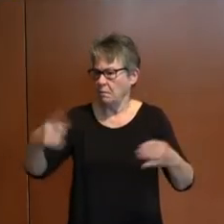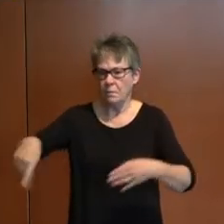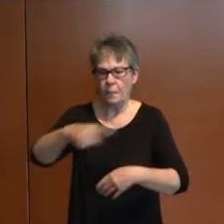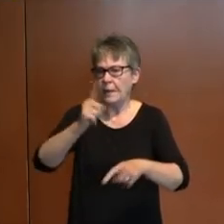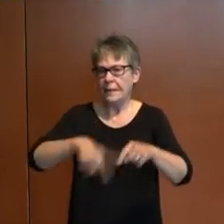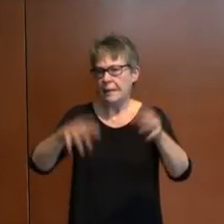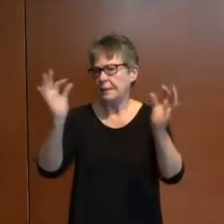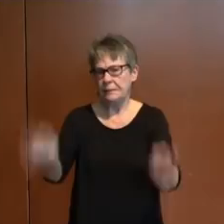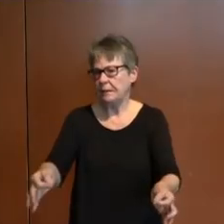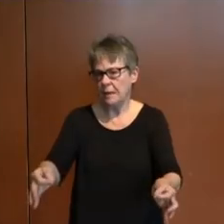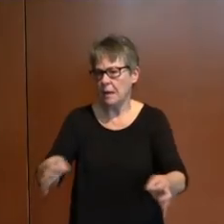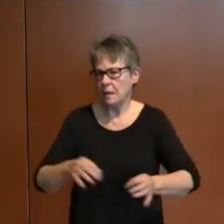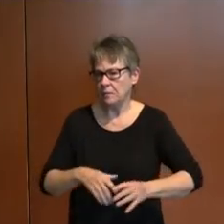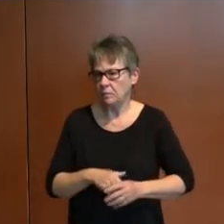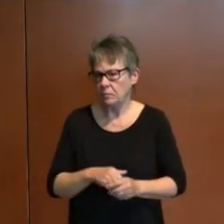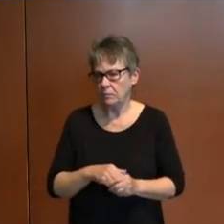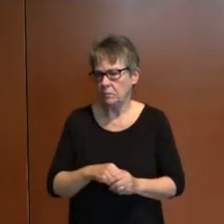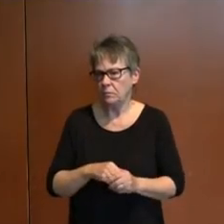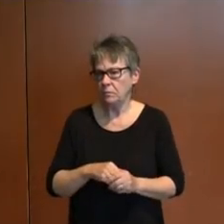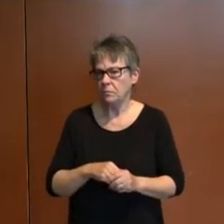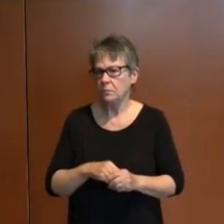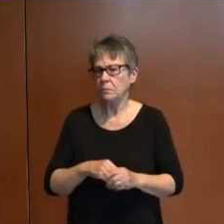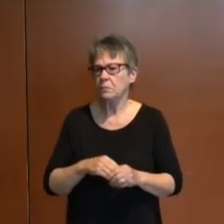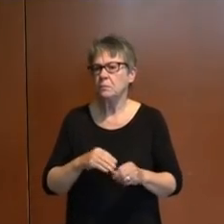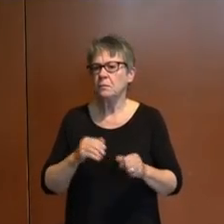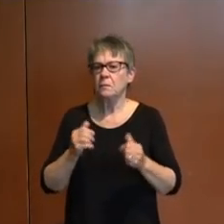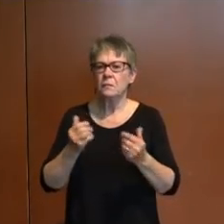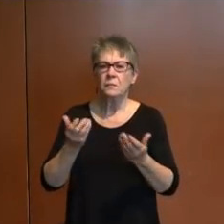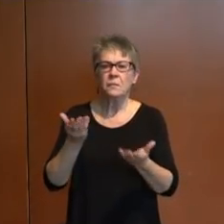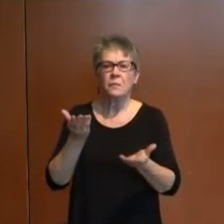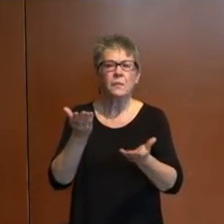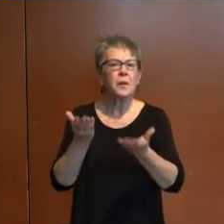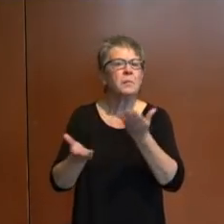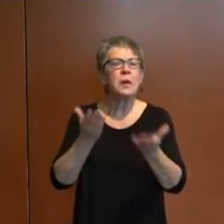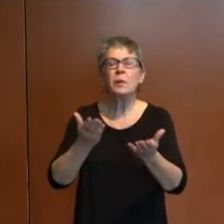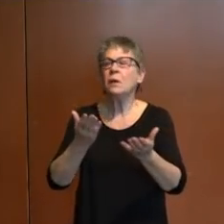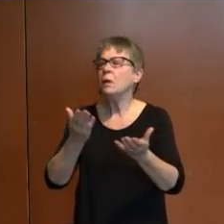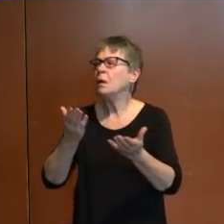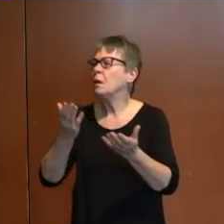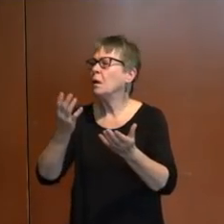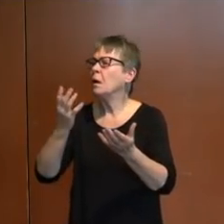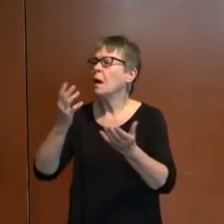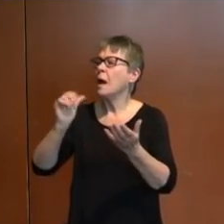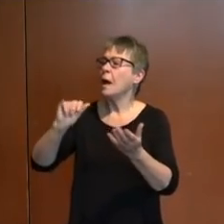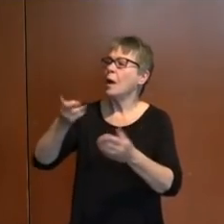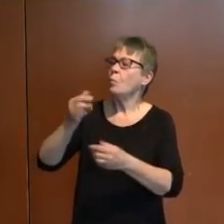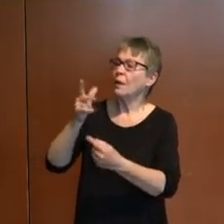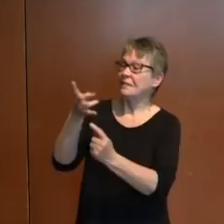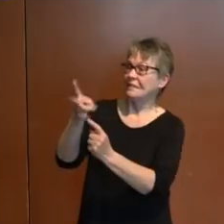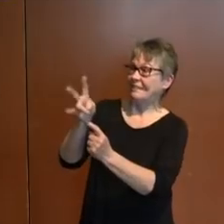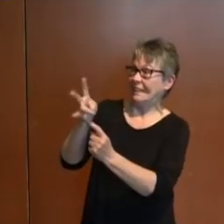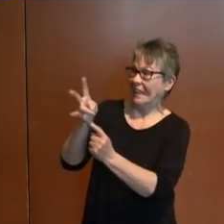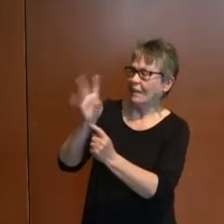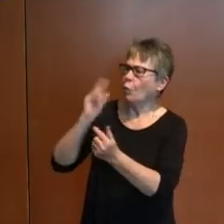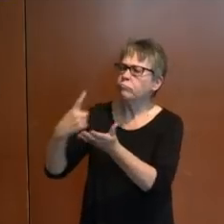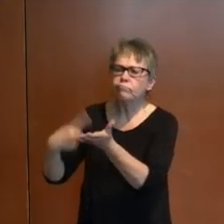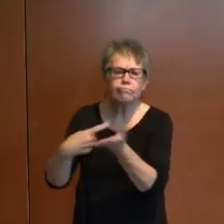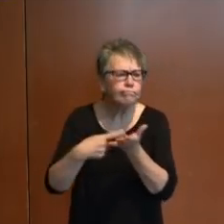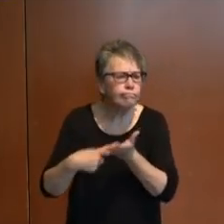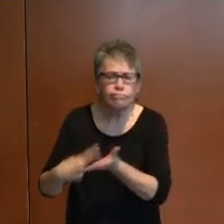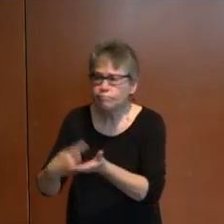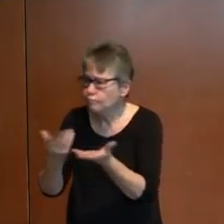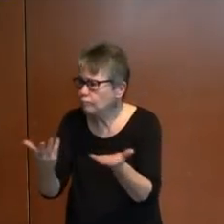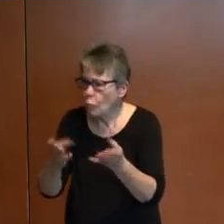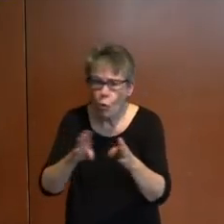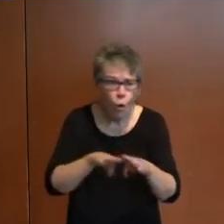careful discussion with our public health and safety experts and with our educators and districts, and will be guided by the